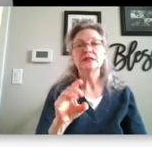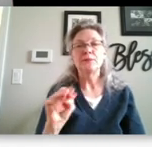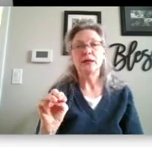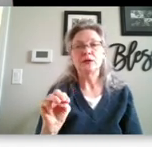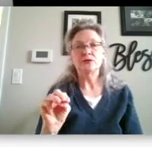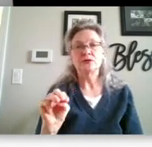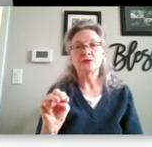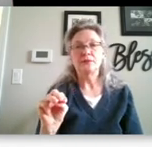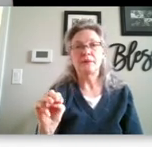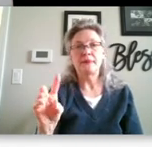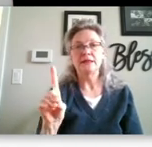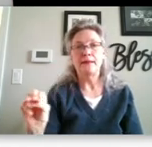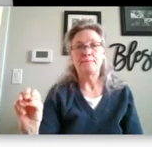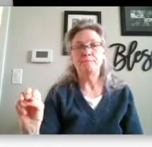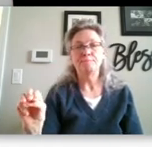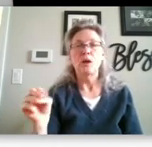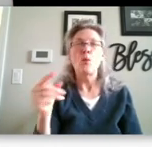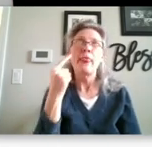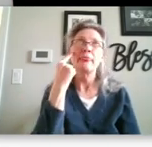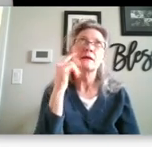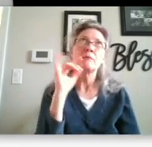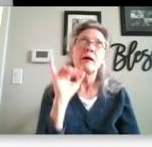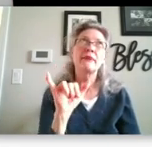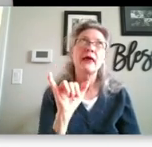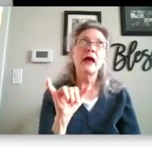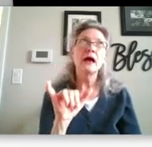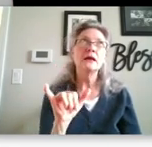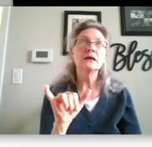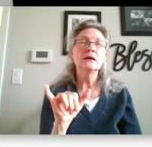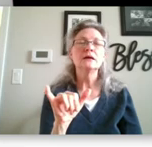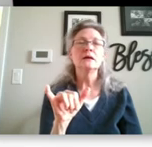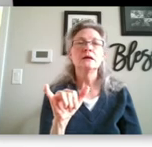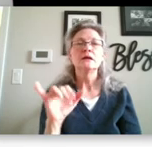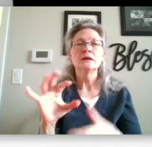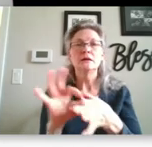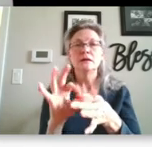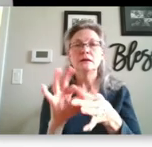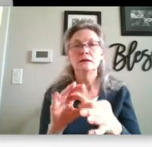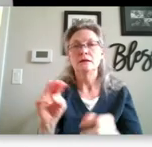is abbreviated DM, and let's say we want to think about that in terms of meters.